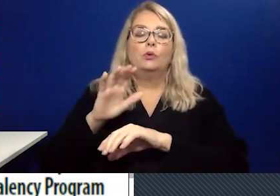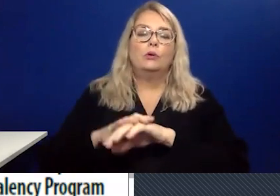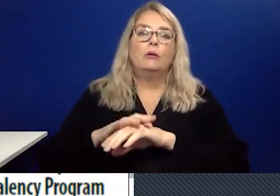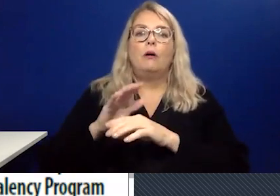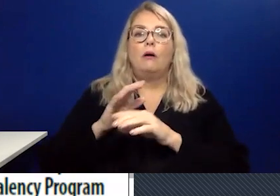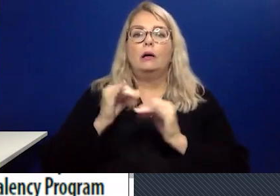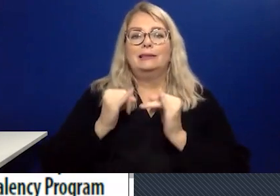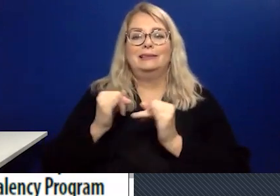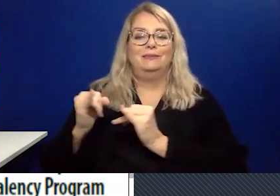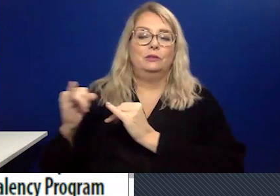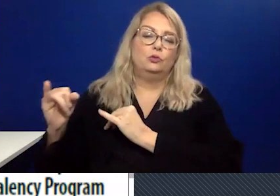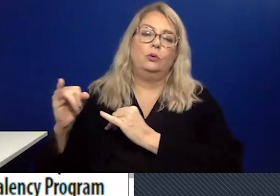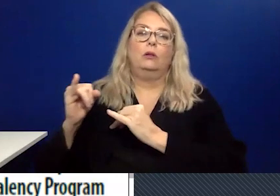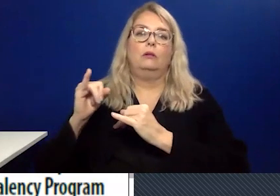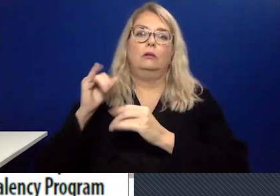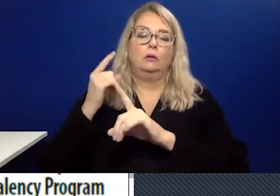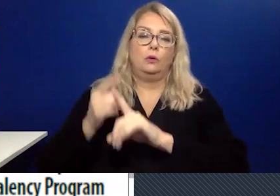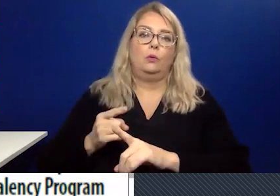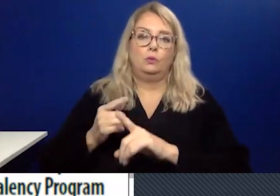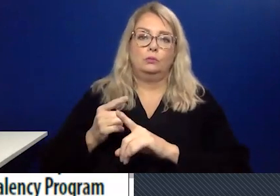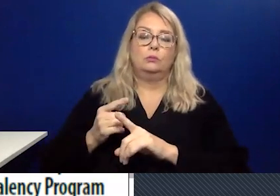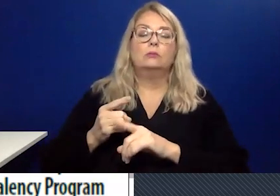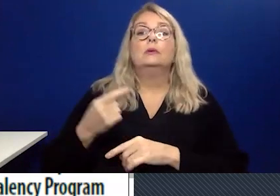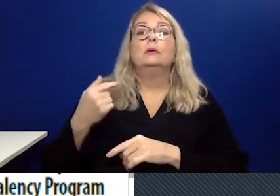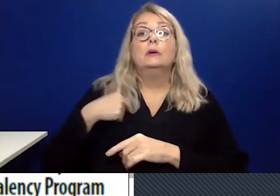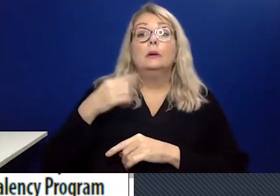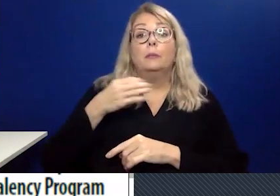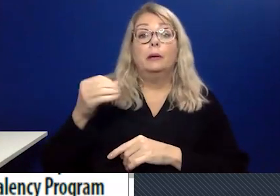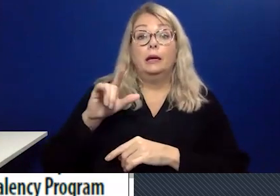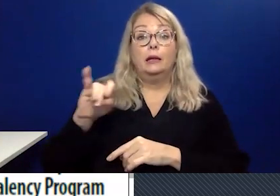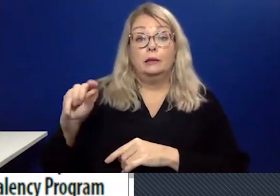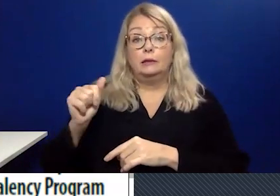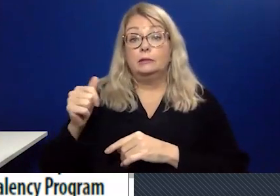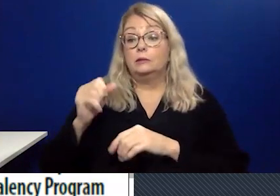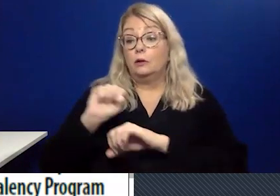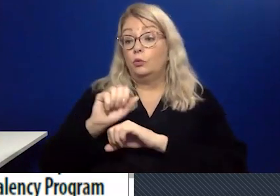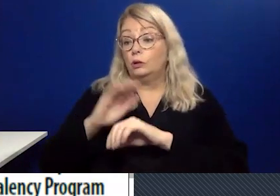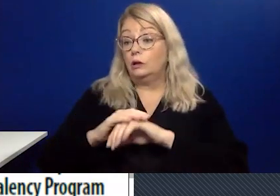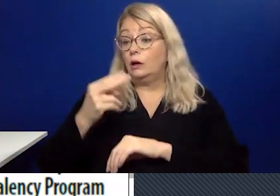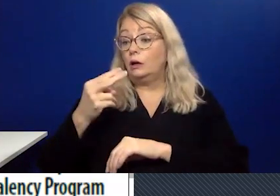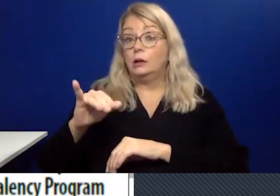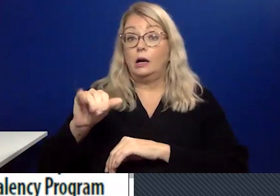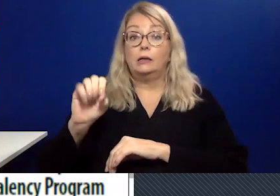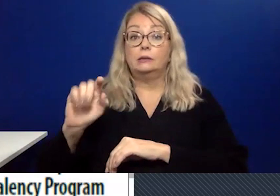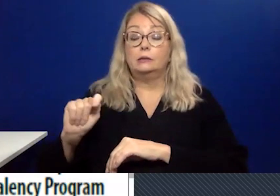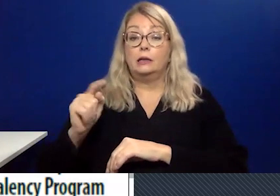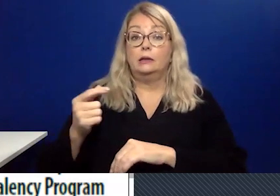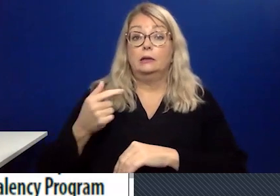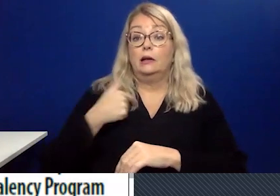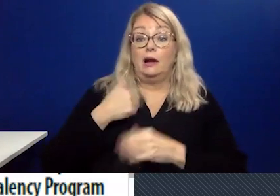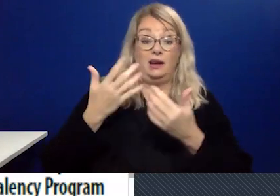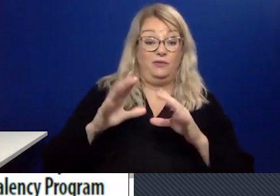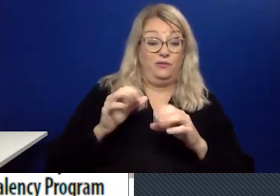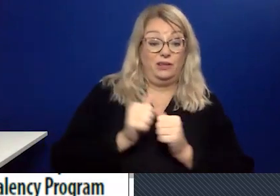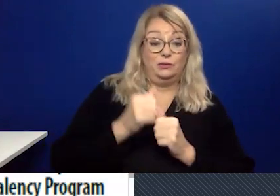in the same group of students doing the HISET, I could already be done with math, but maybe she's just starting and now she's going to be on math. So